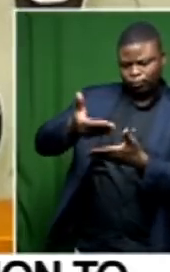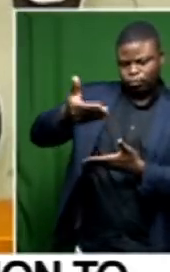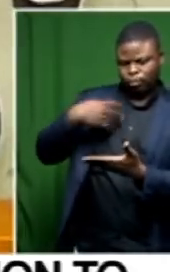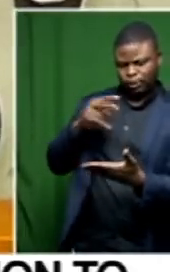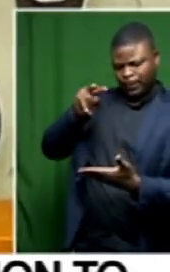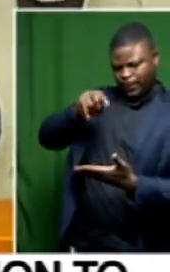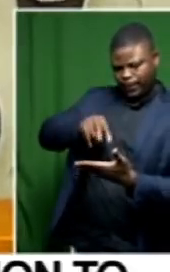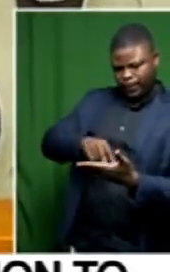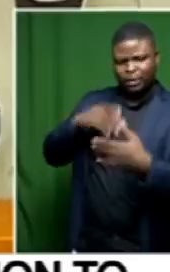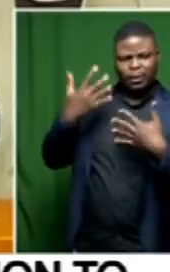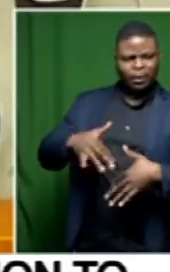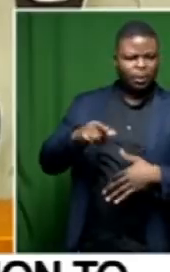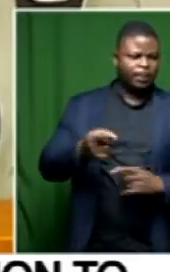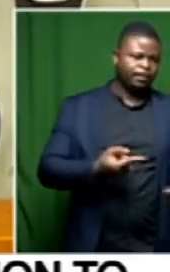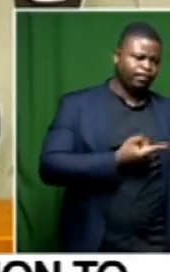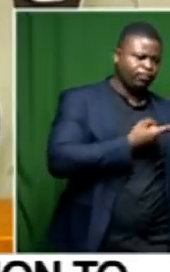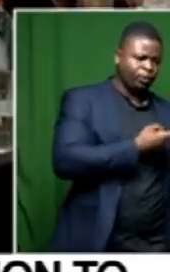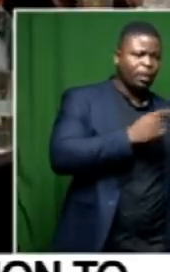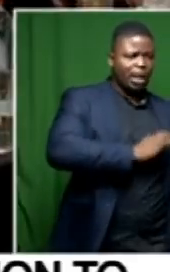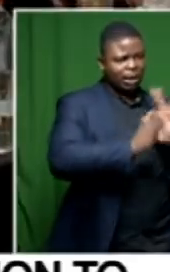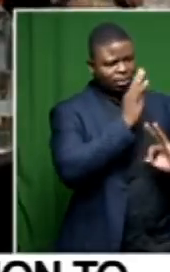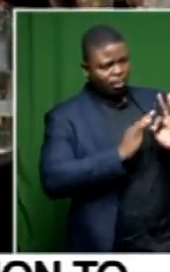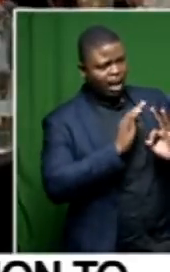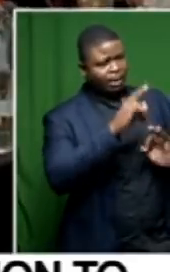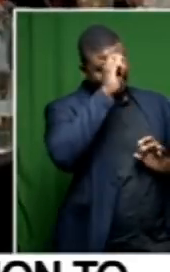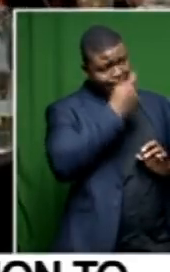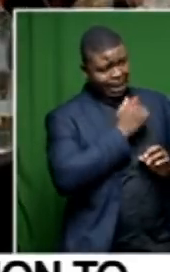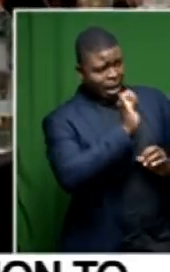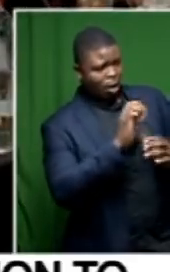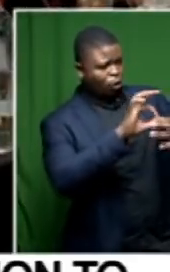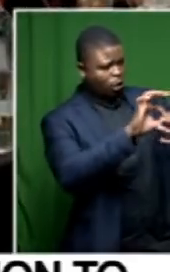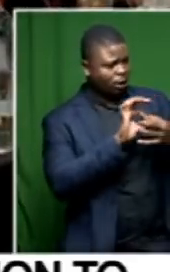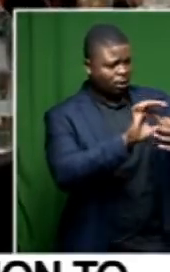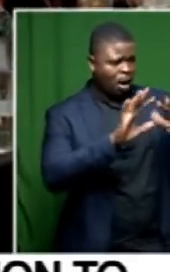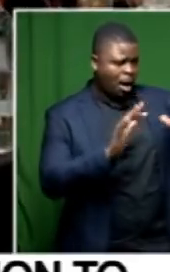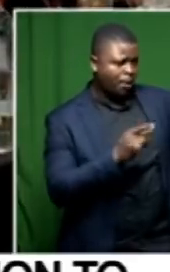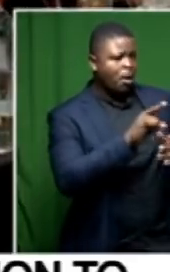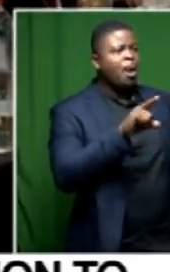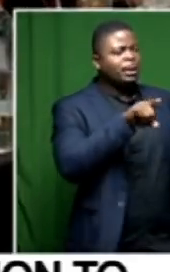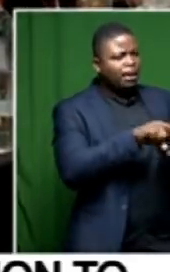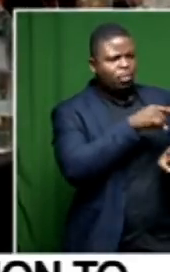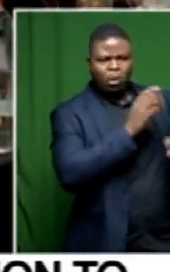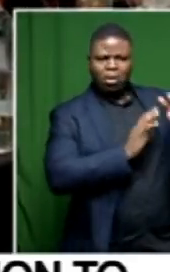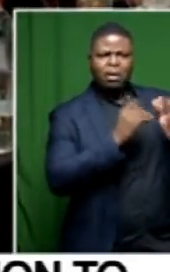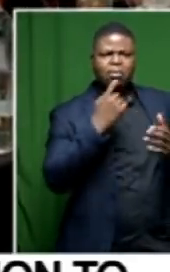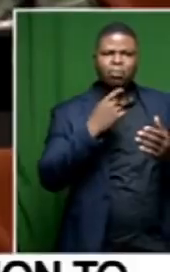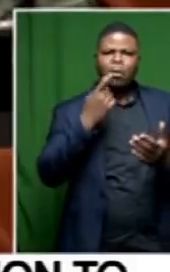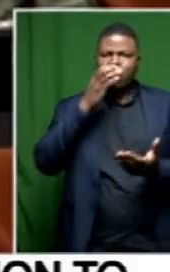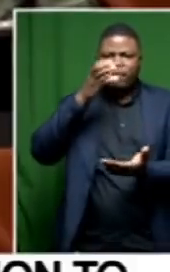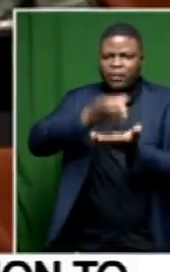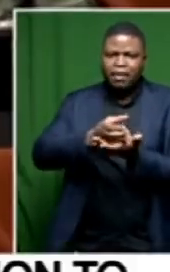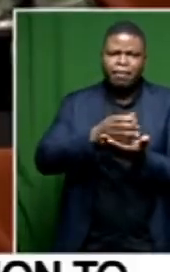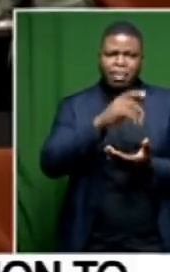where he outlined his relationship with the son and declared that there is no dependent relationship between the